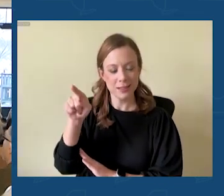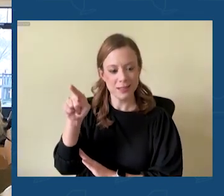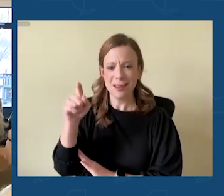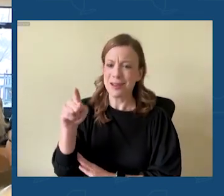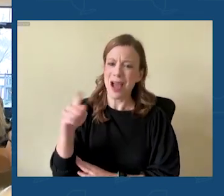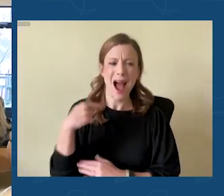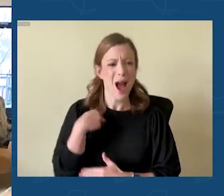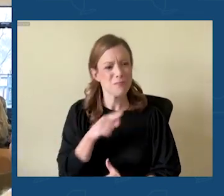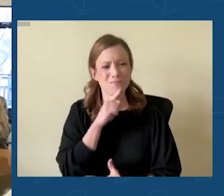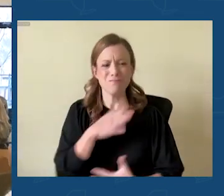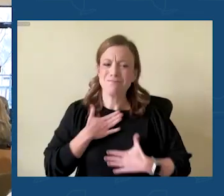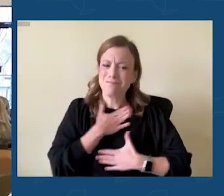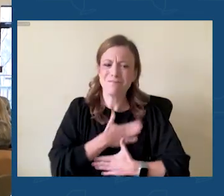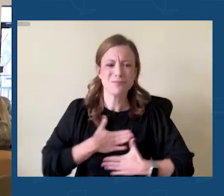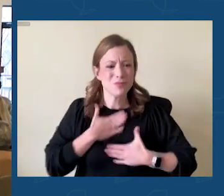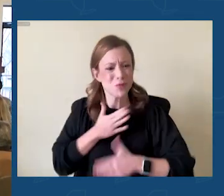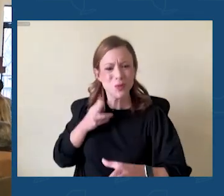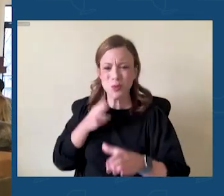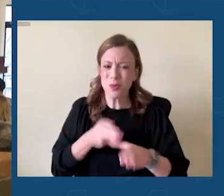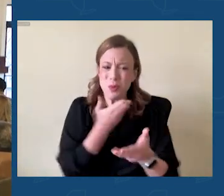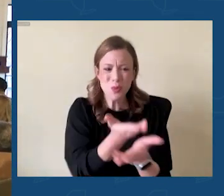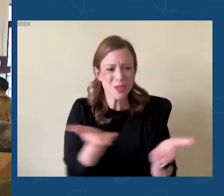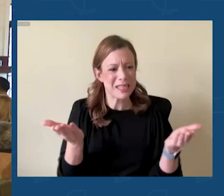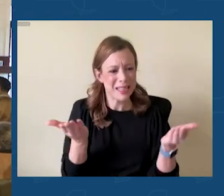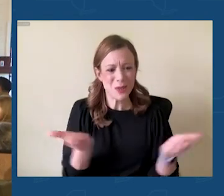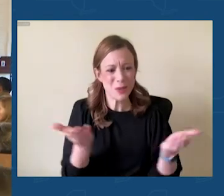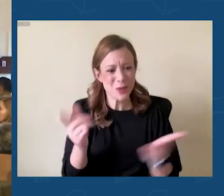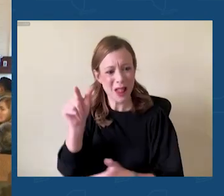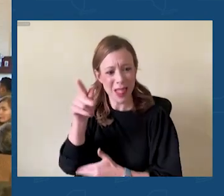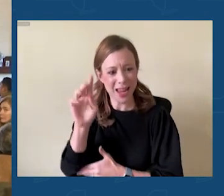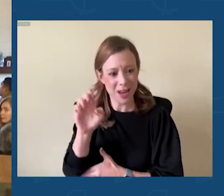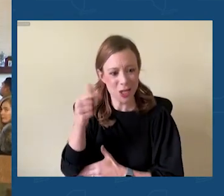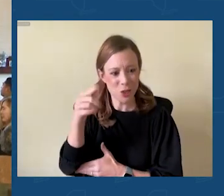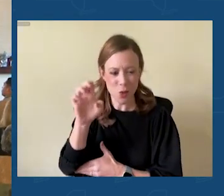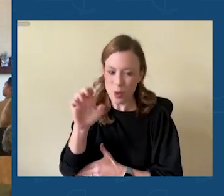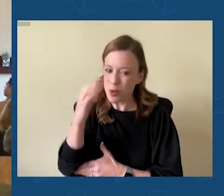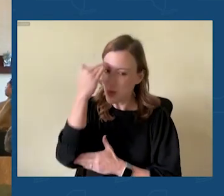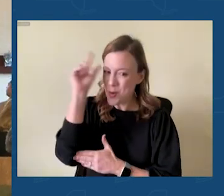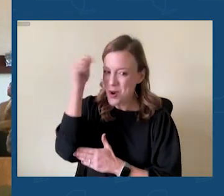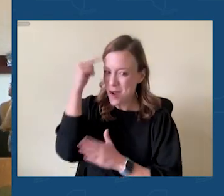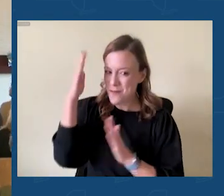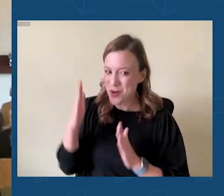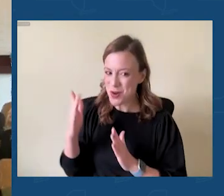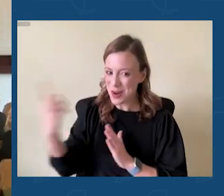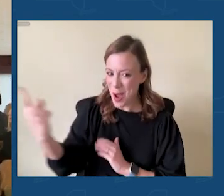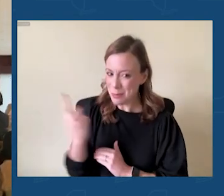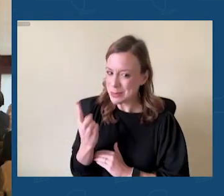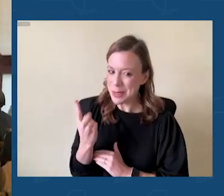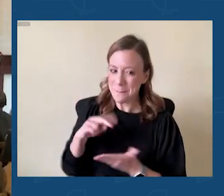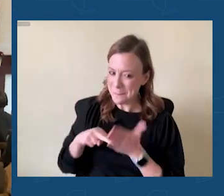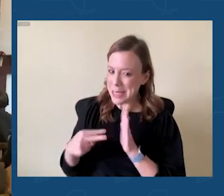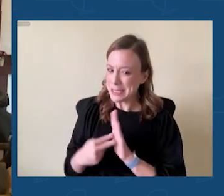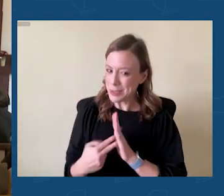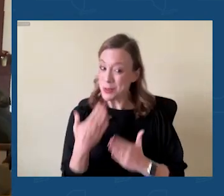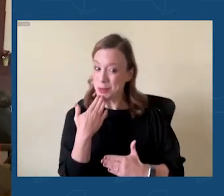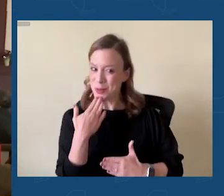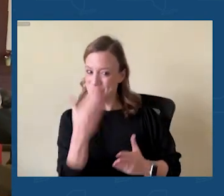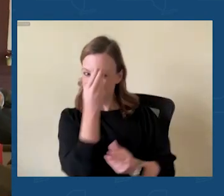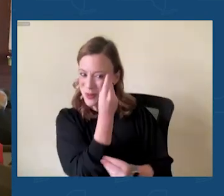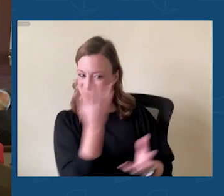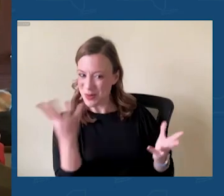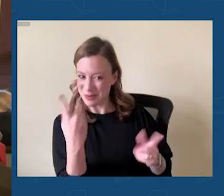today. And we all know that when the governor comes to town, it's generally got to be good news. And today she did